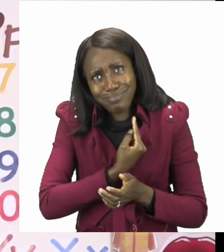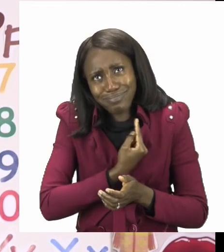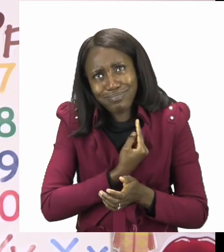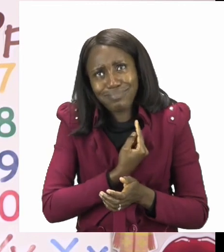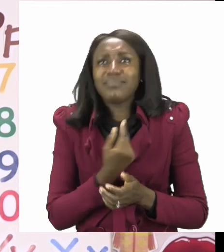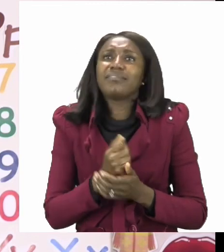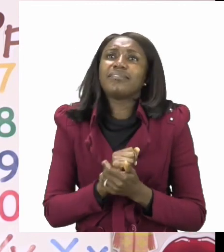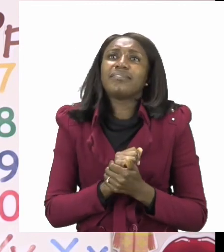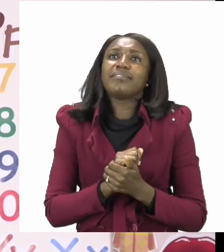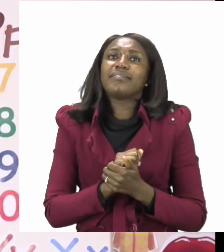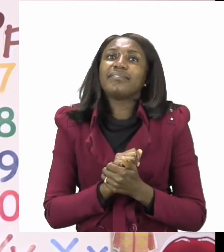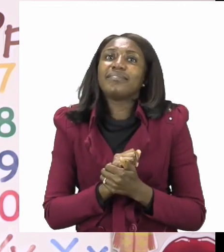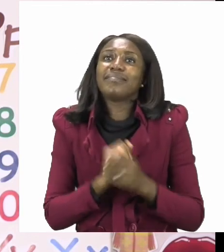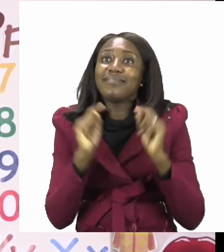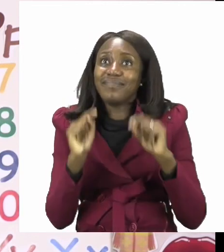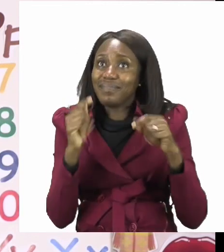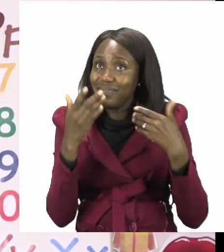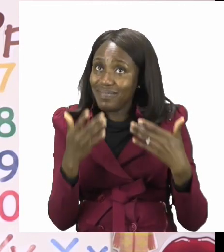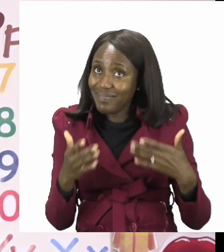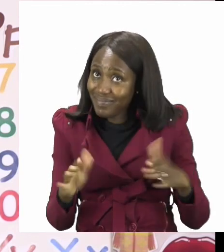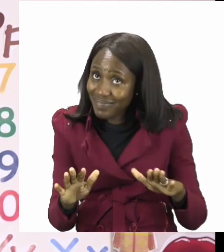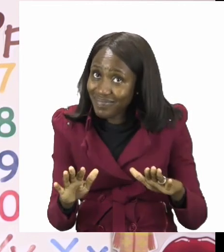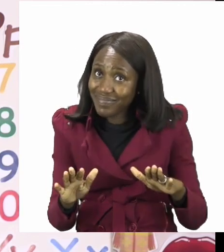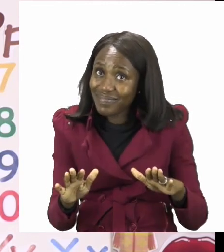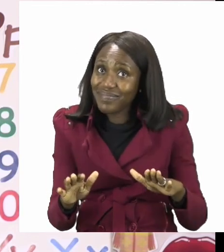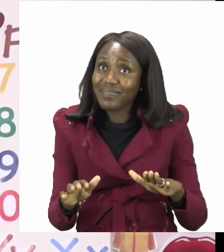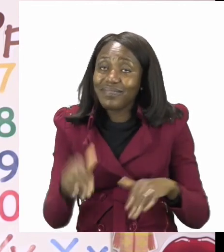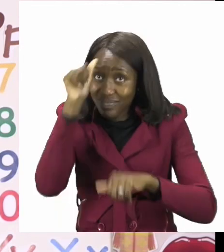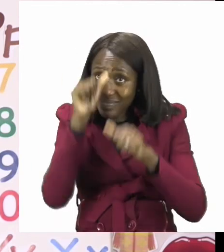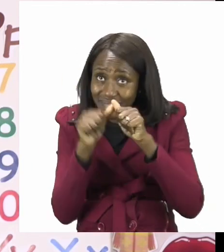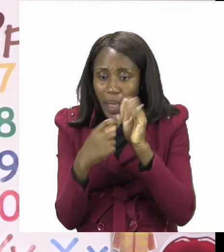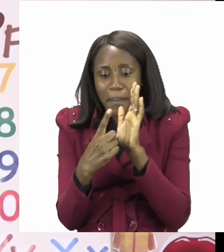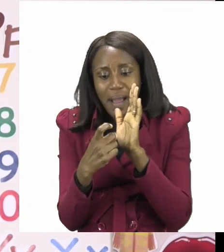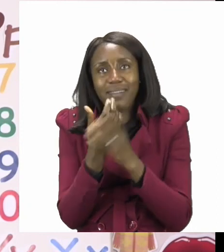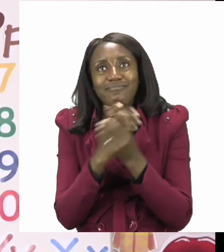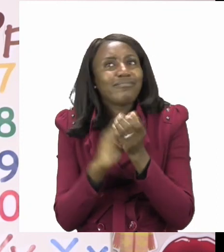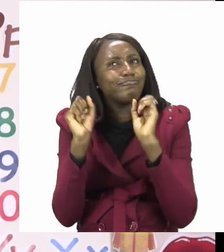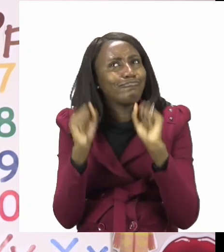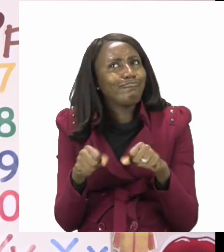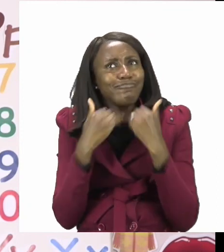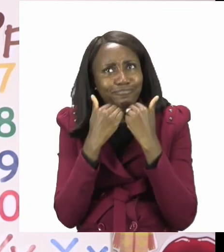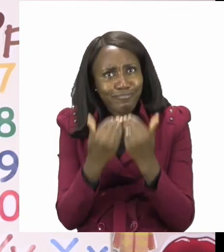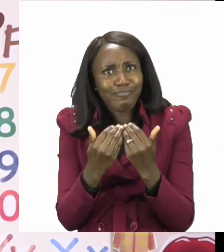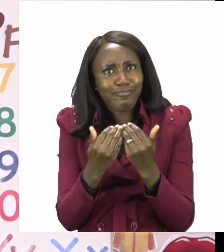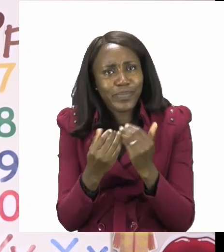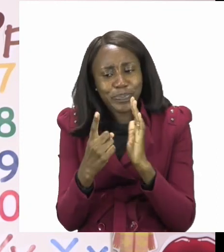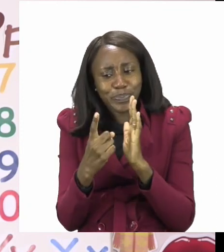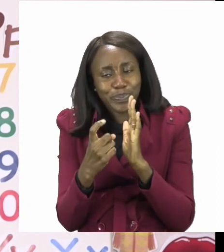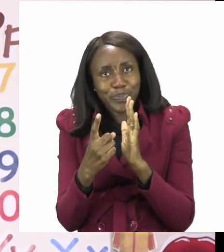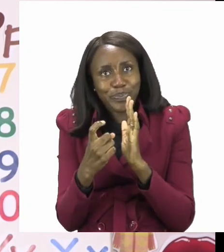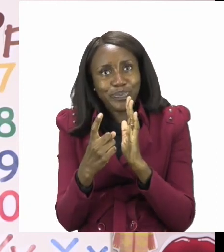yourself. So now that we are done with our lesson, grade 1s, we need to sanitize. Let's take our